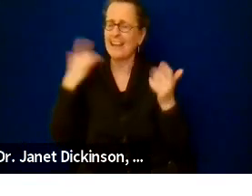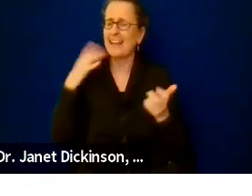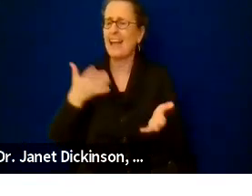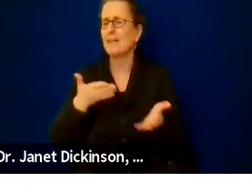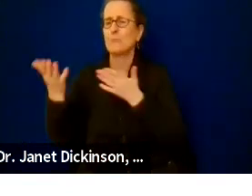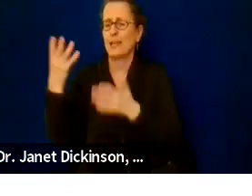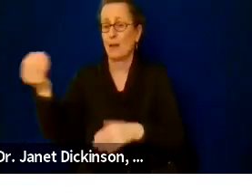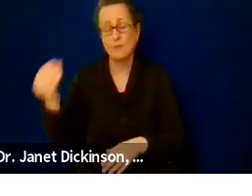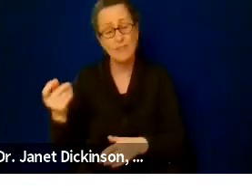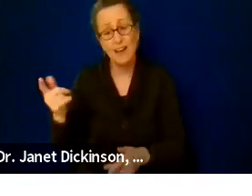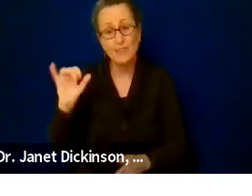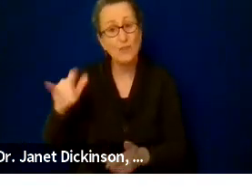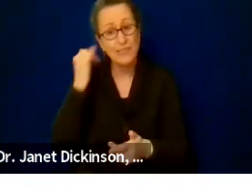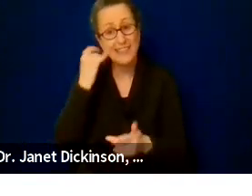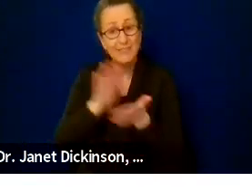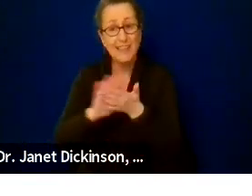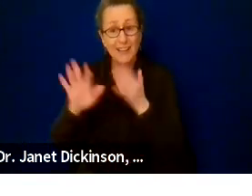eating outside in the beautiful weather.